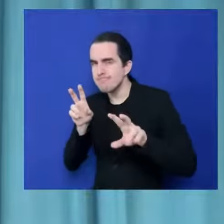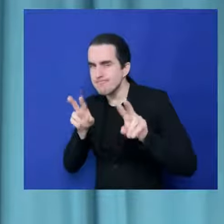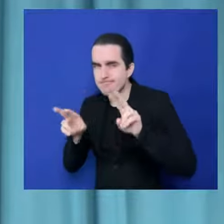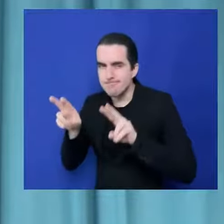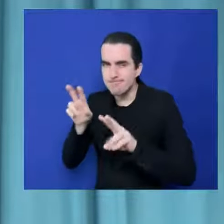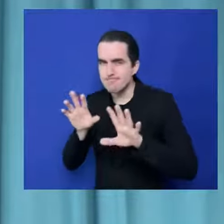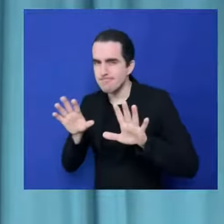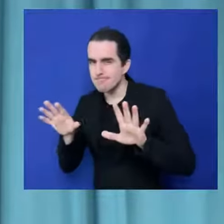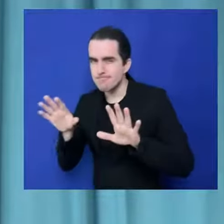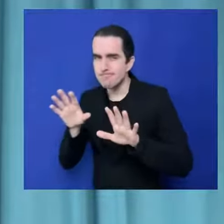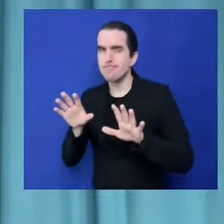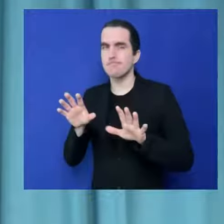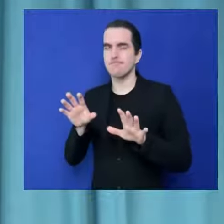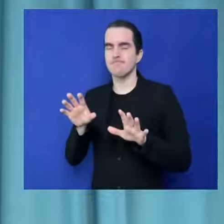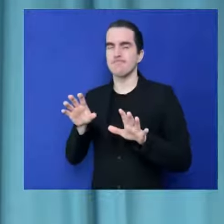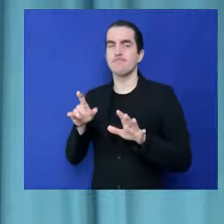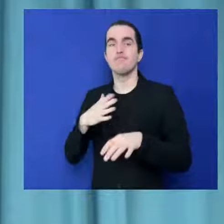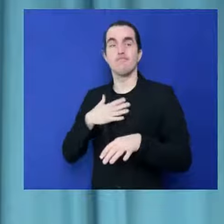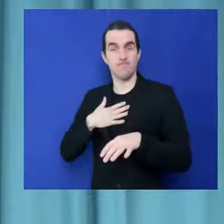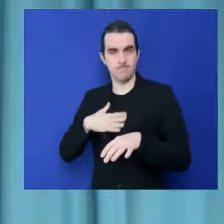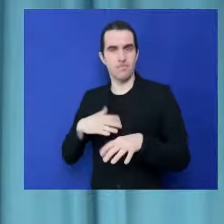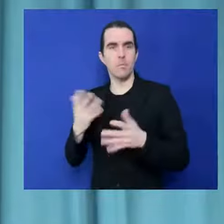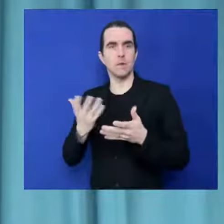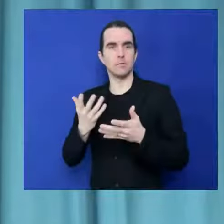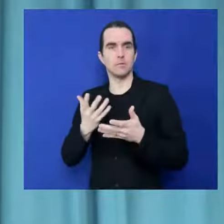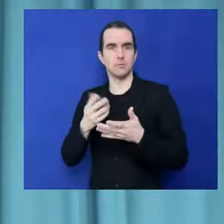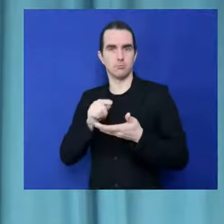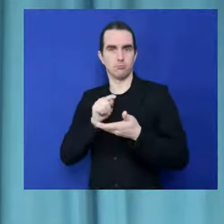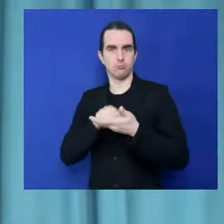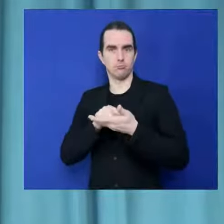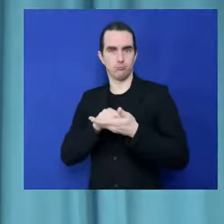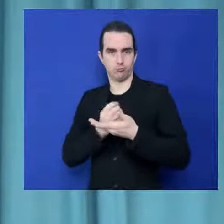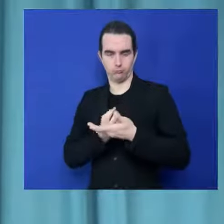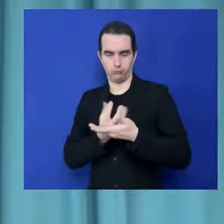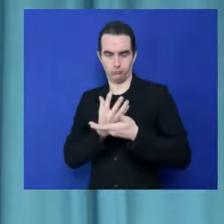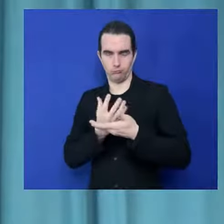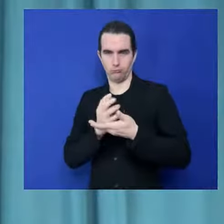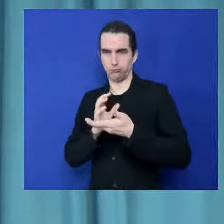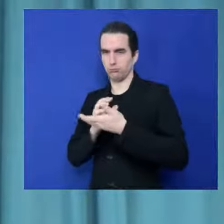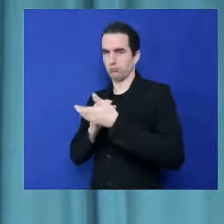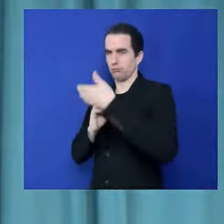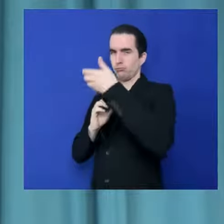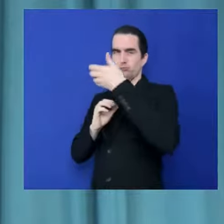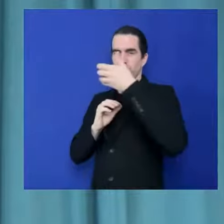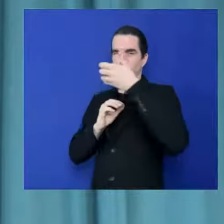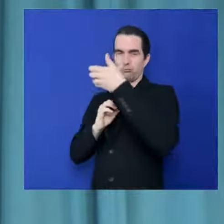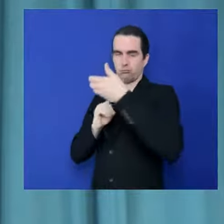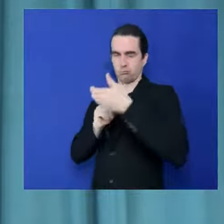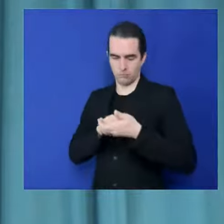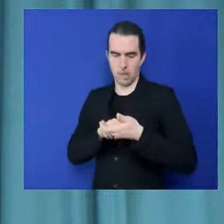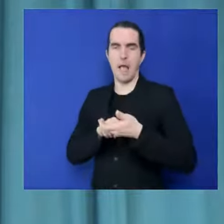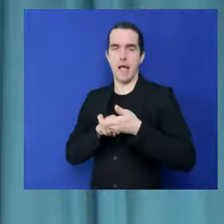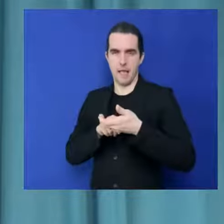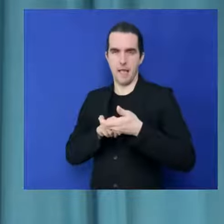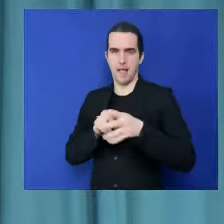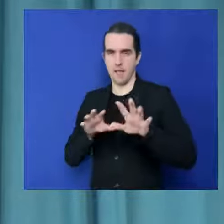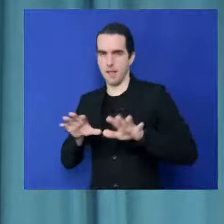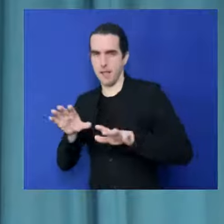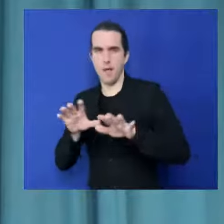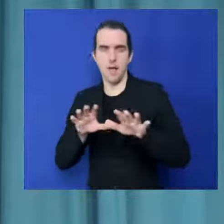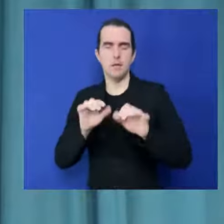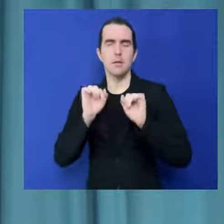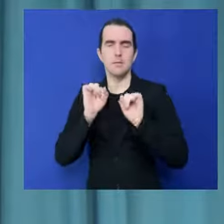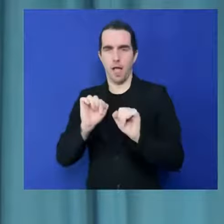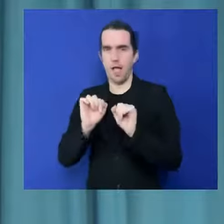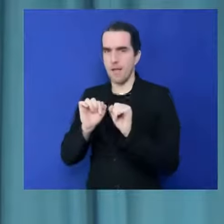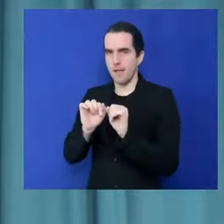train operators and transport providers are, without us asking, because there are other uses for it, they